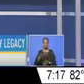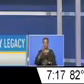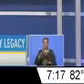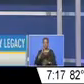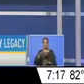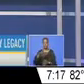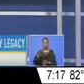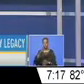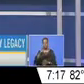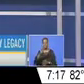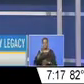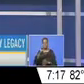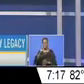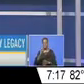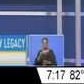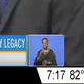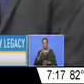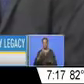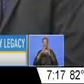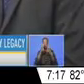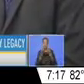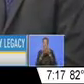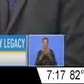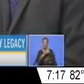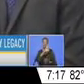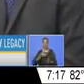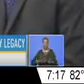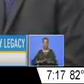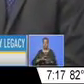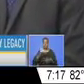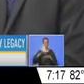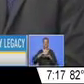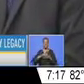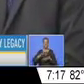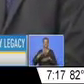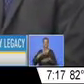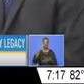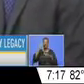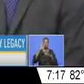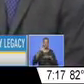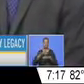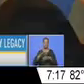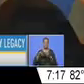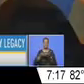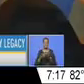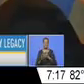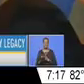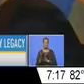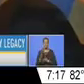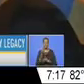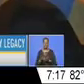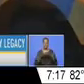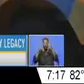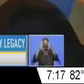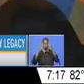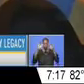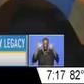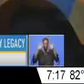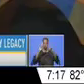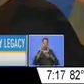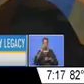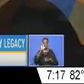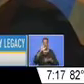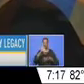assembled at Christ Church Cathedral this morning to celebrate 100 years of the family's parliamentary legacy and heritage. Member of Parliament